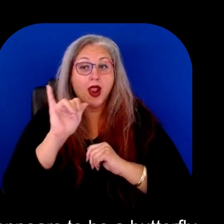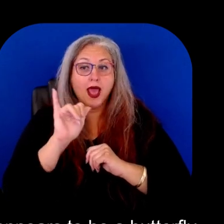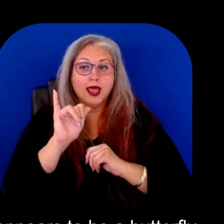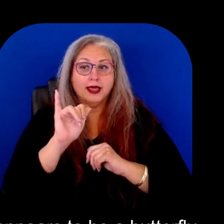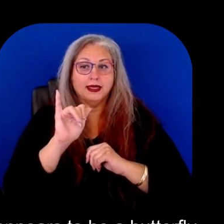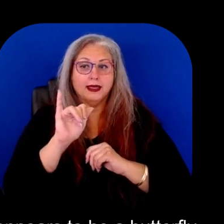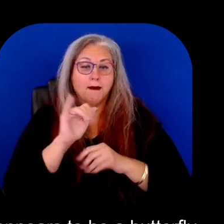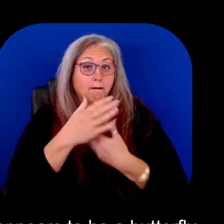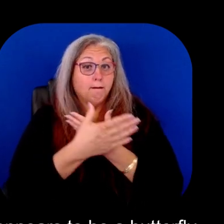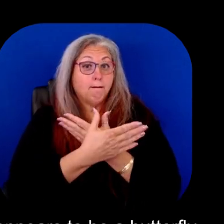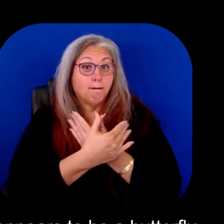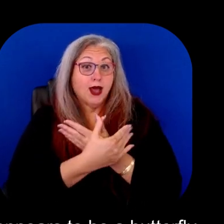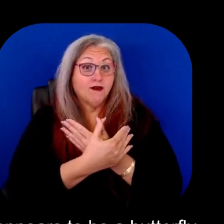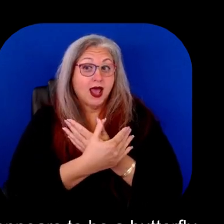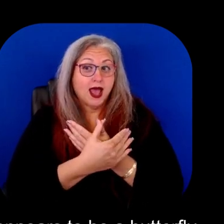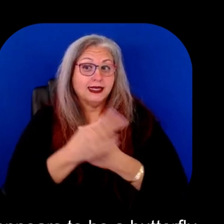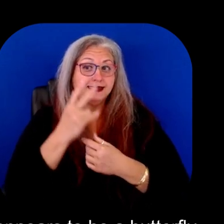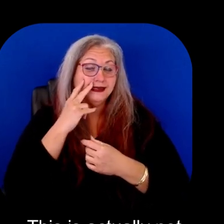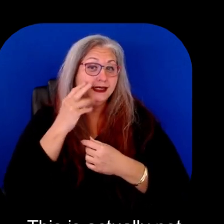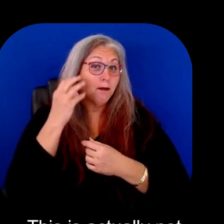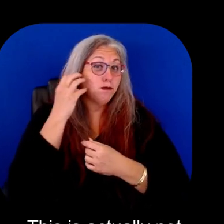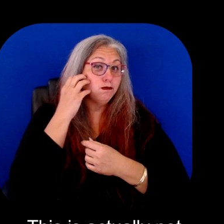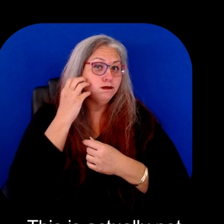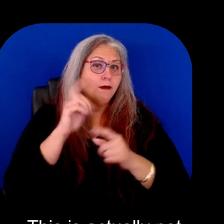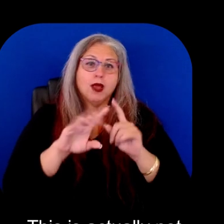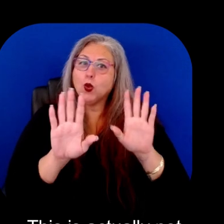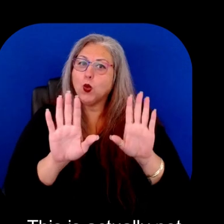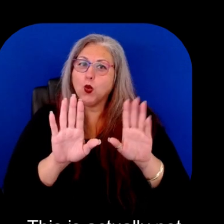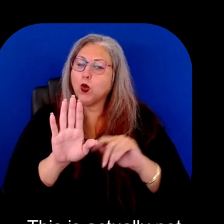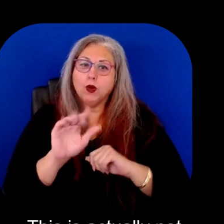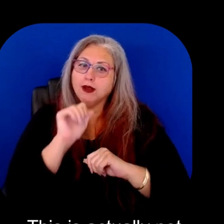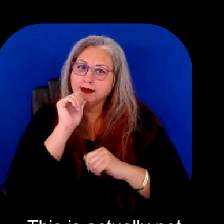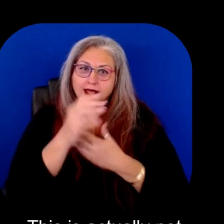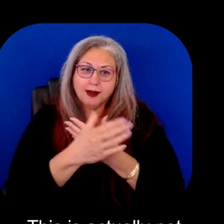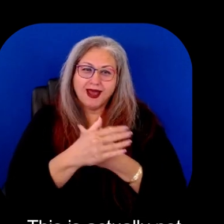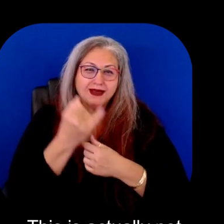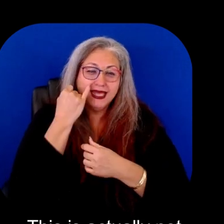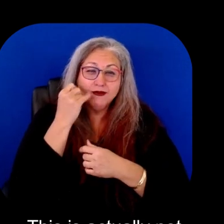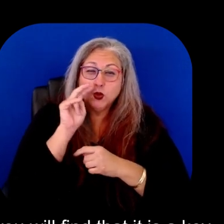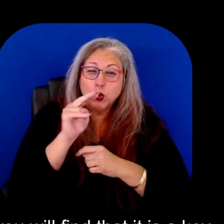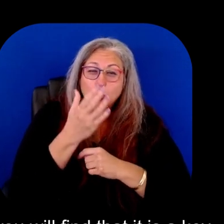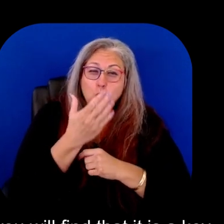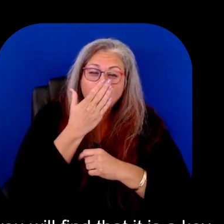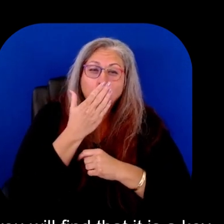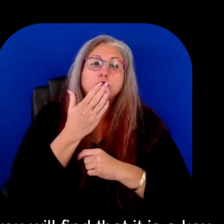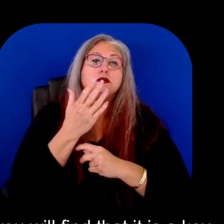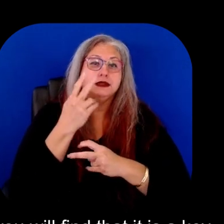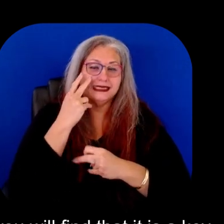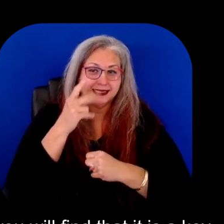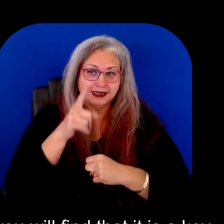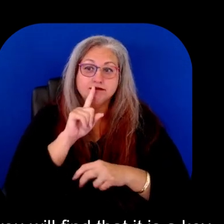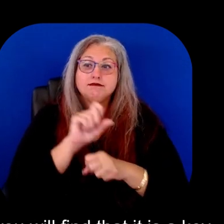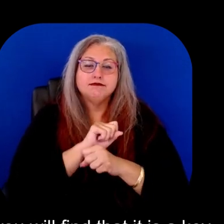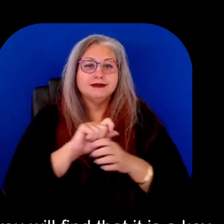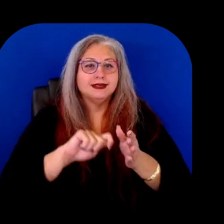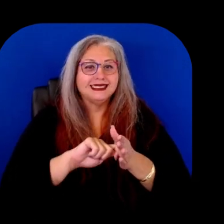appears to be a butterfly on her face. This is actually not a butterfly. Look closer, and you will find that it is